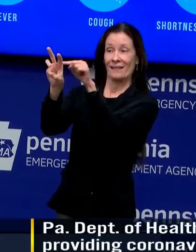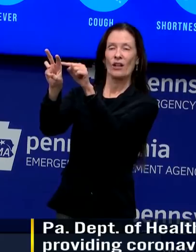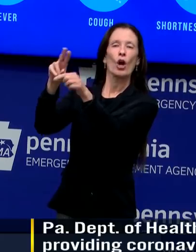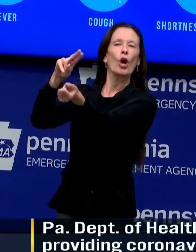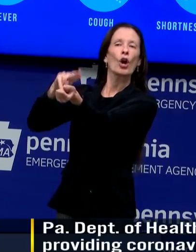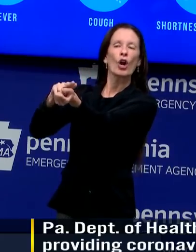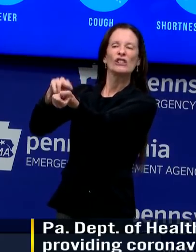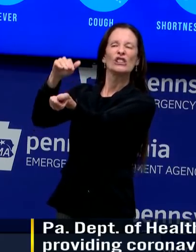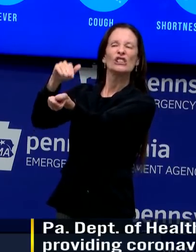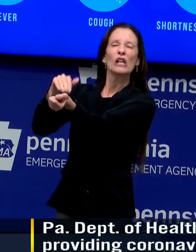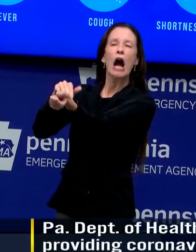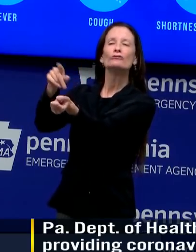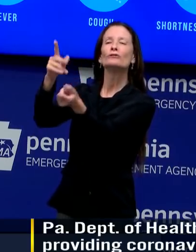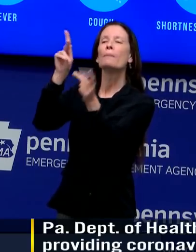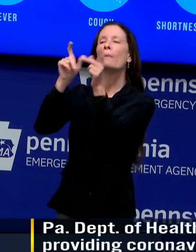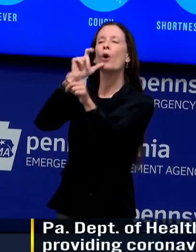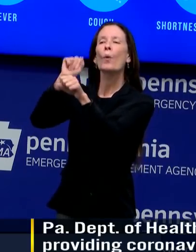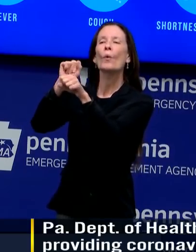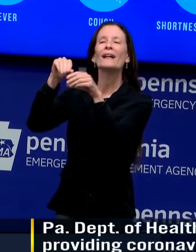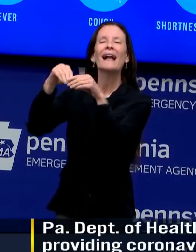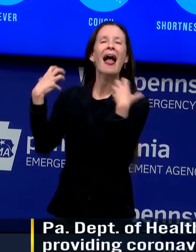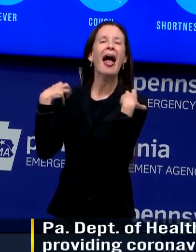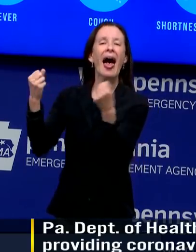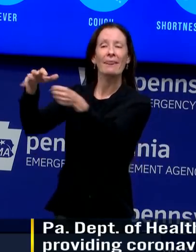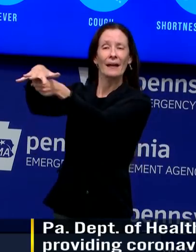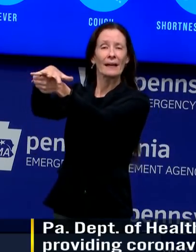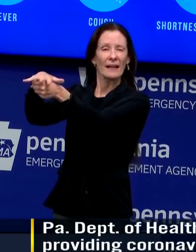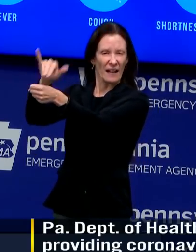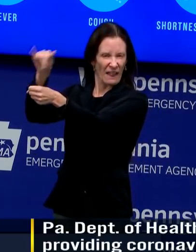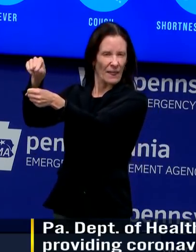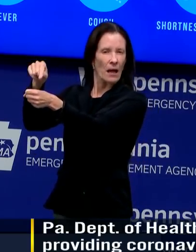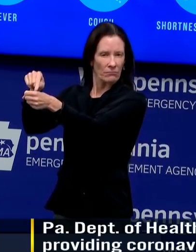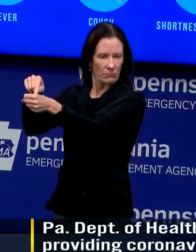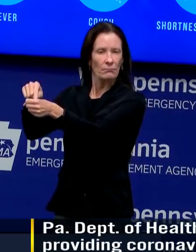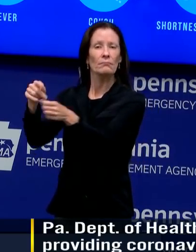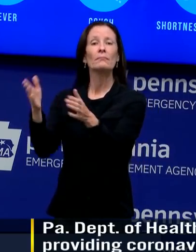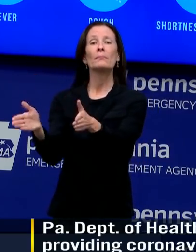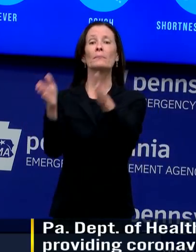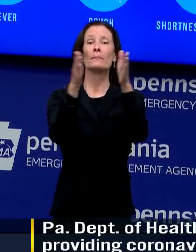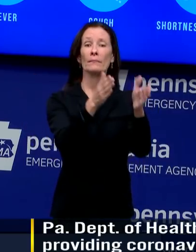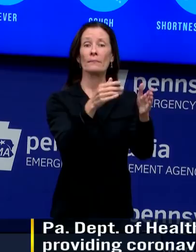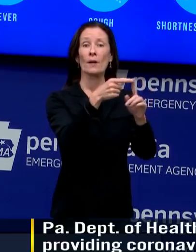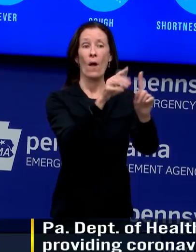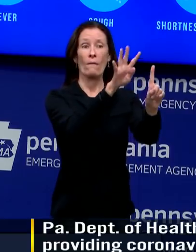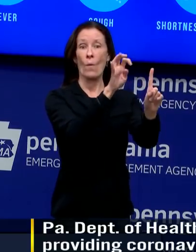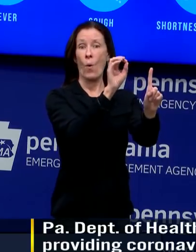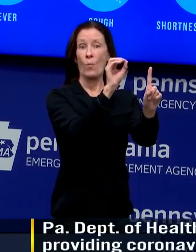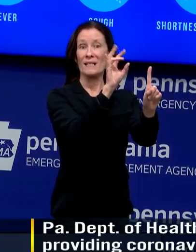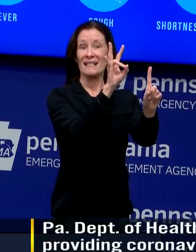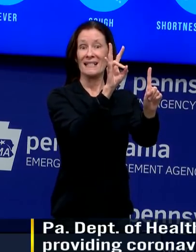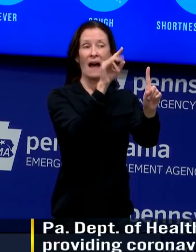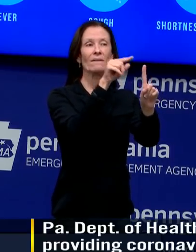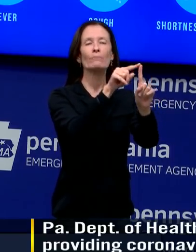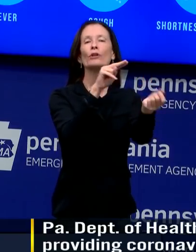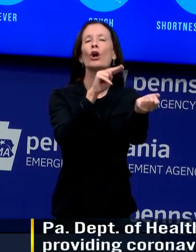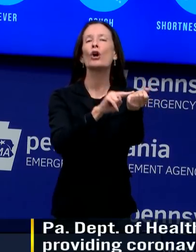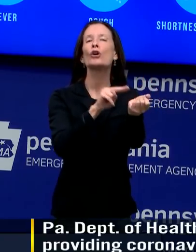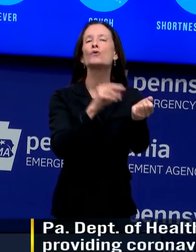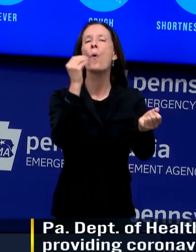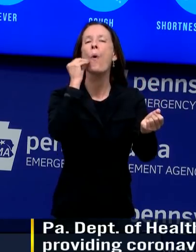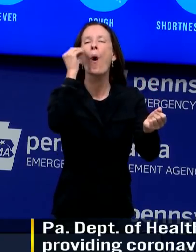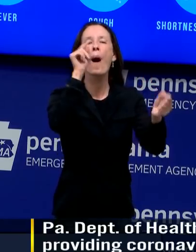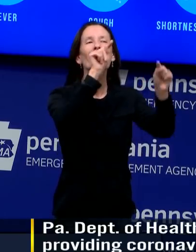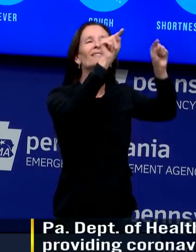5,337 of those are residents of 407 long-term care living centers, including nursing